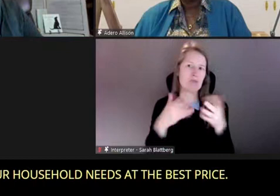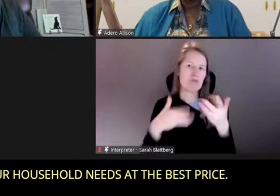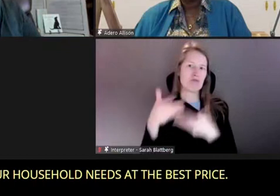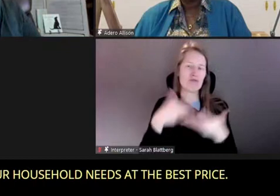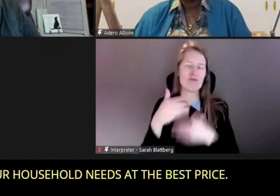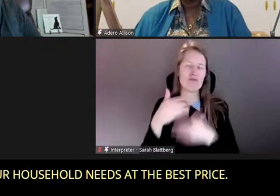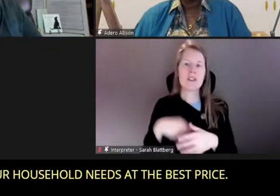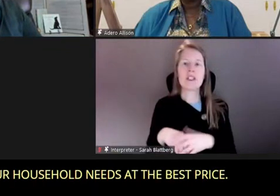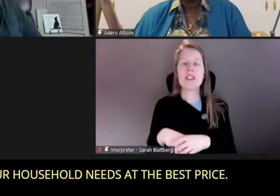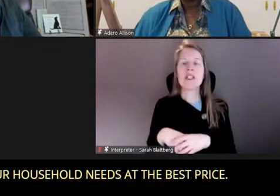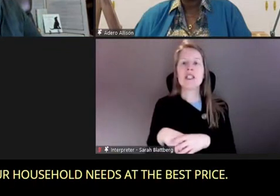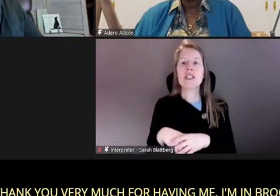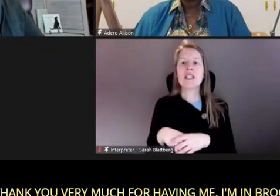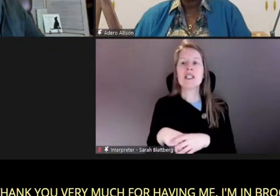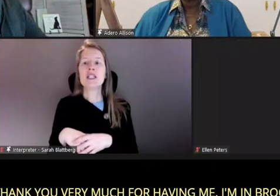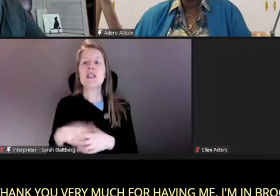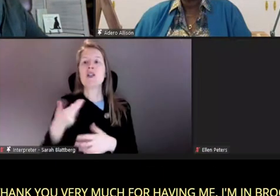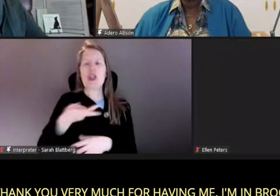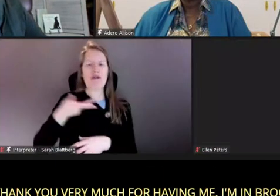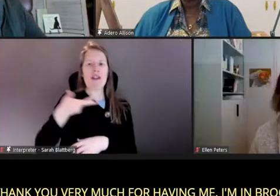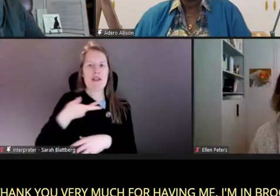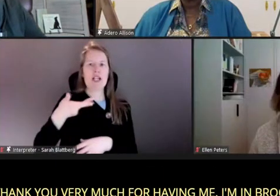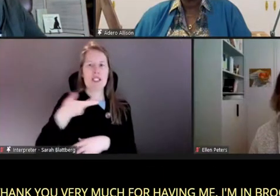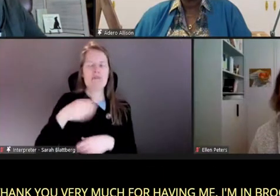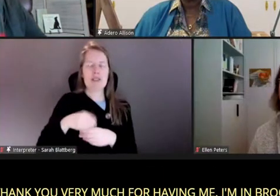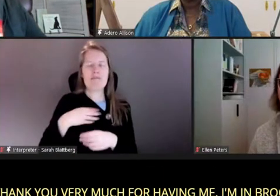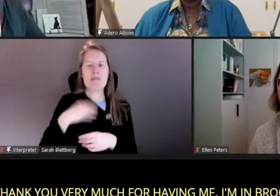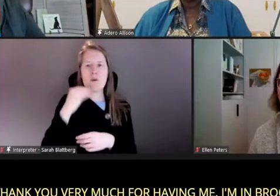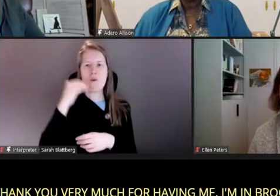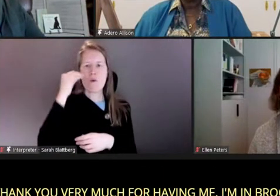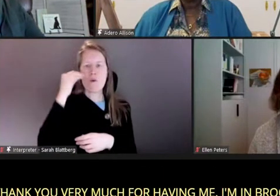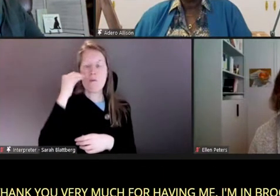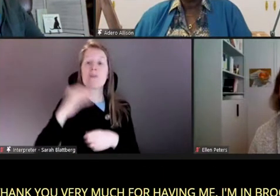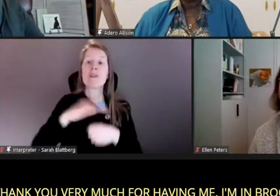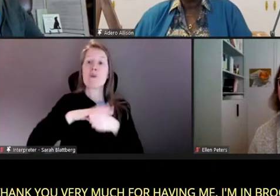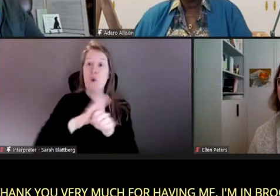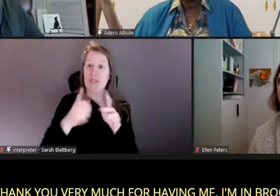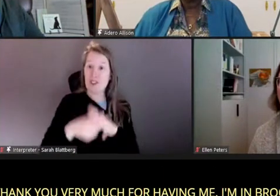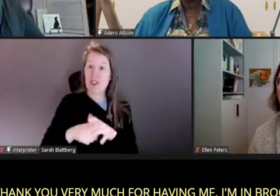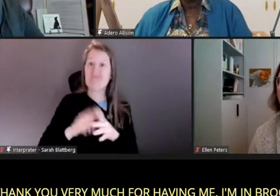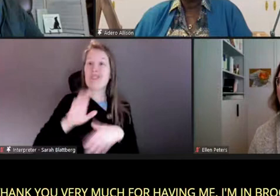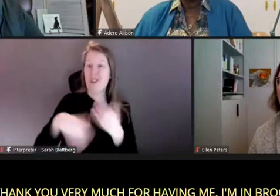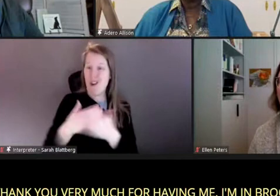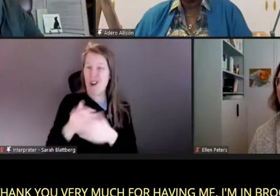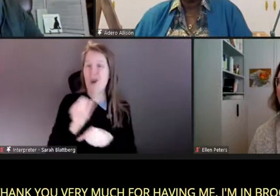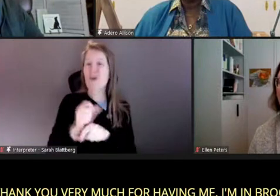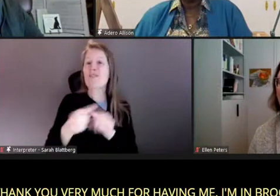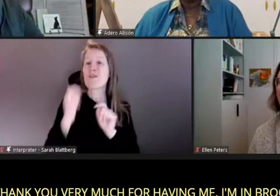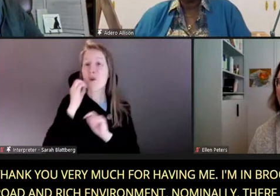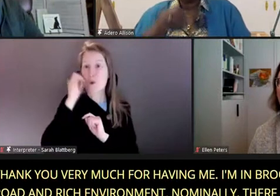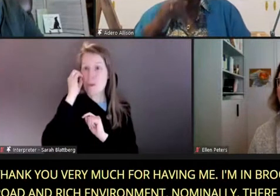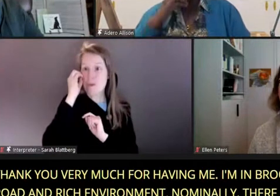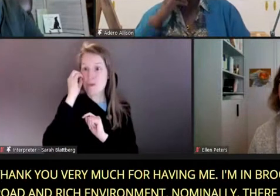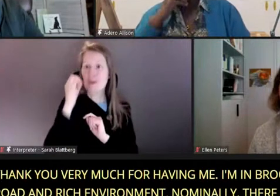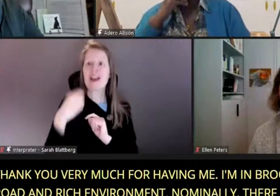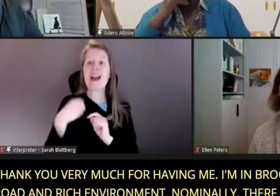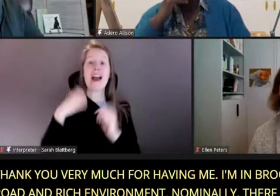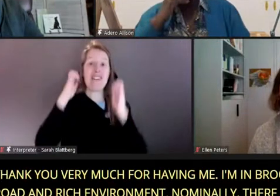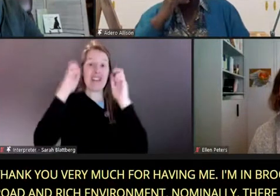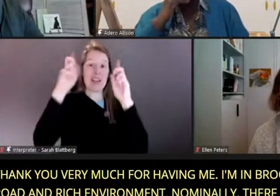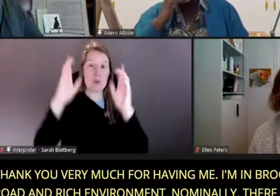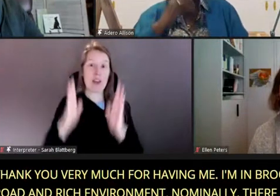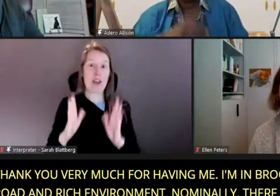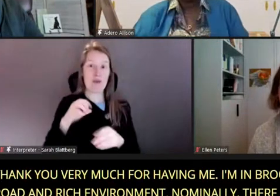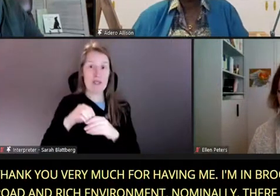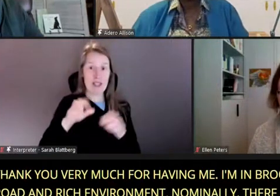When my household of three people, when the pandemic started and we were all working from home, we have multiple educators in the house.